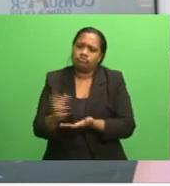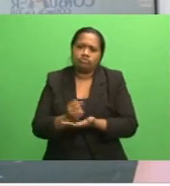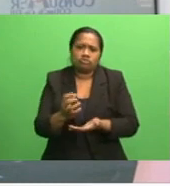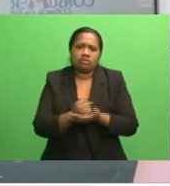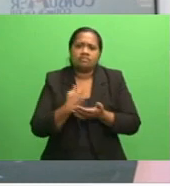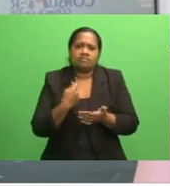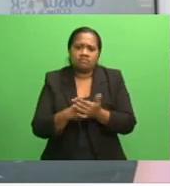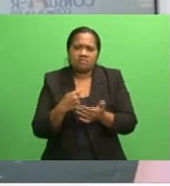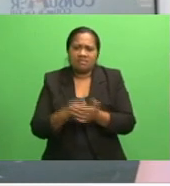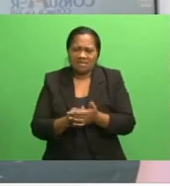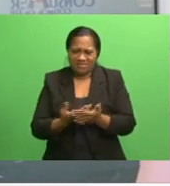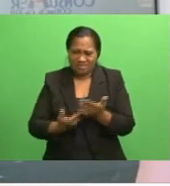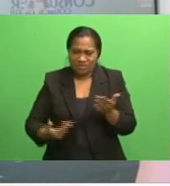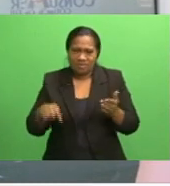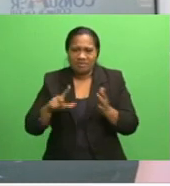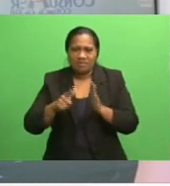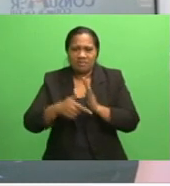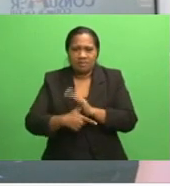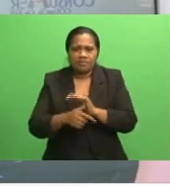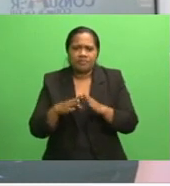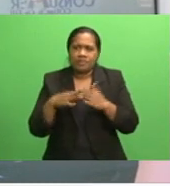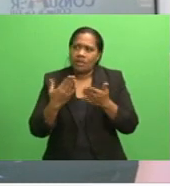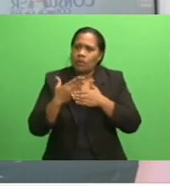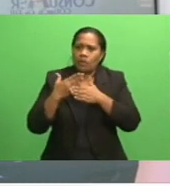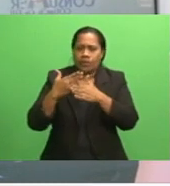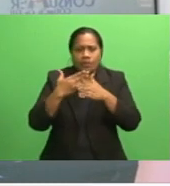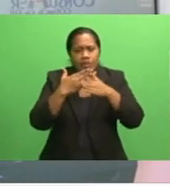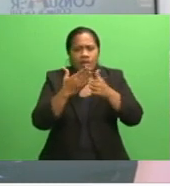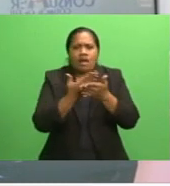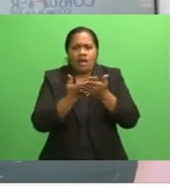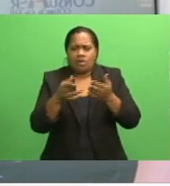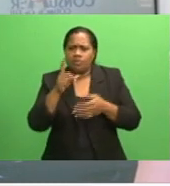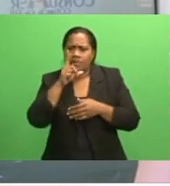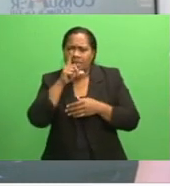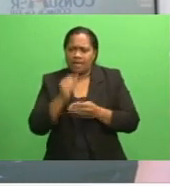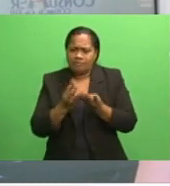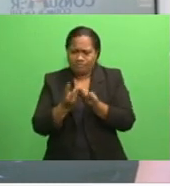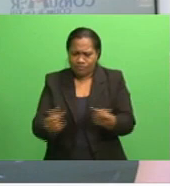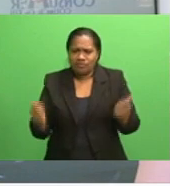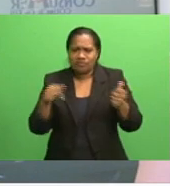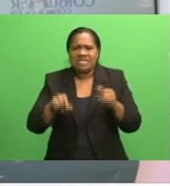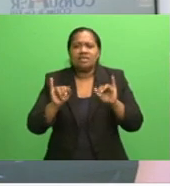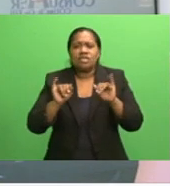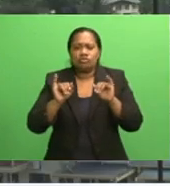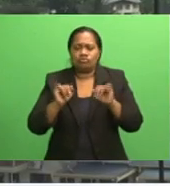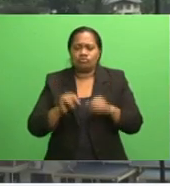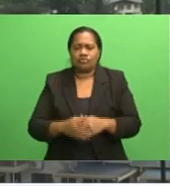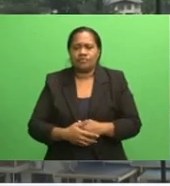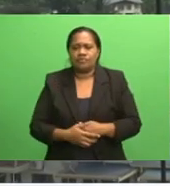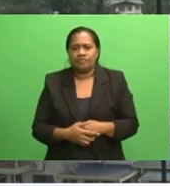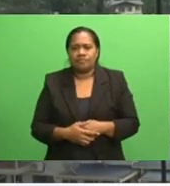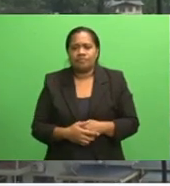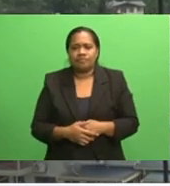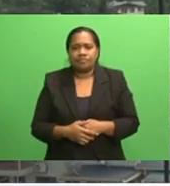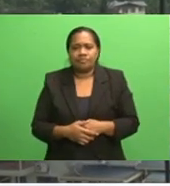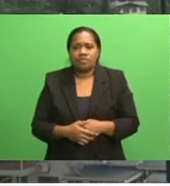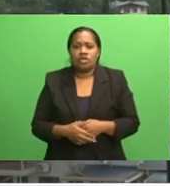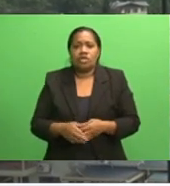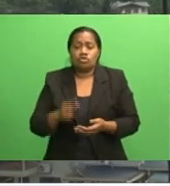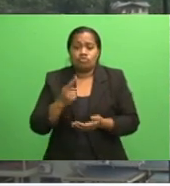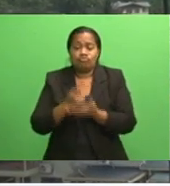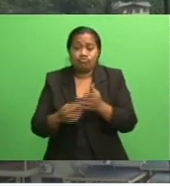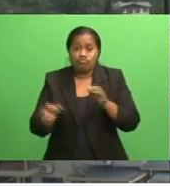and we have been working with RealB to see how we can, you know, resolve these issues in the market. The RealB chair